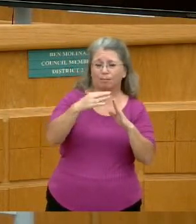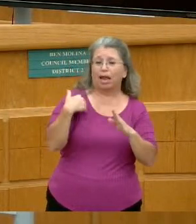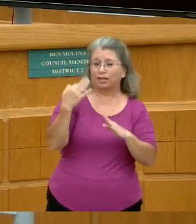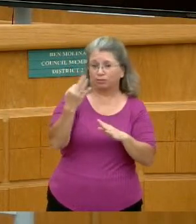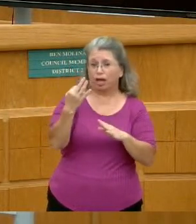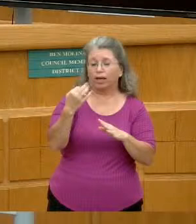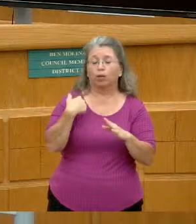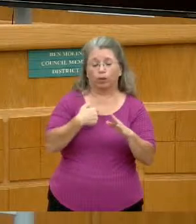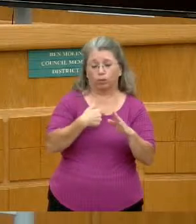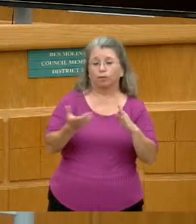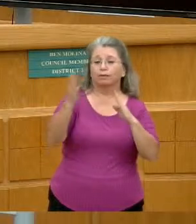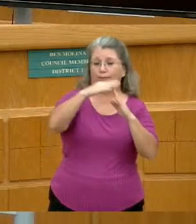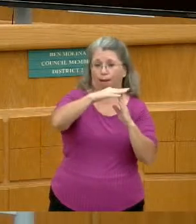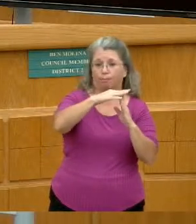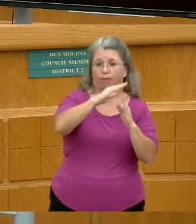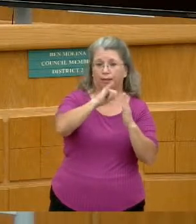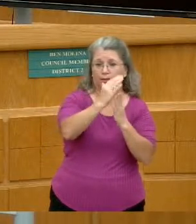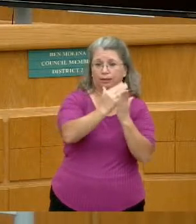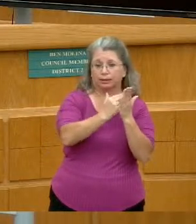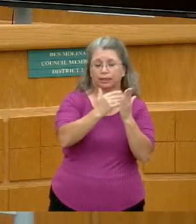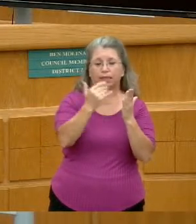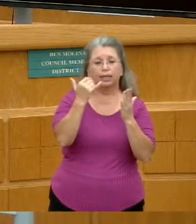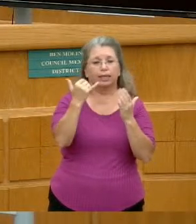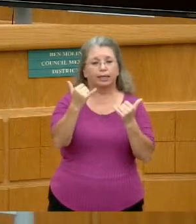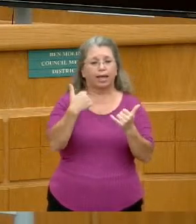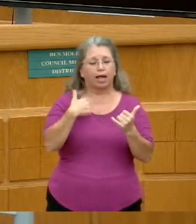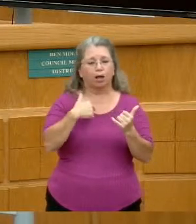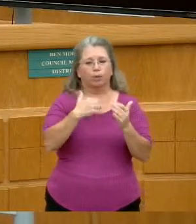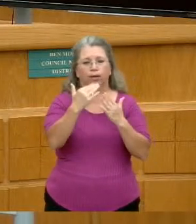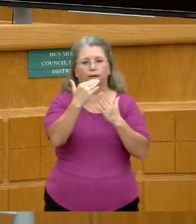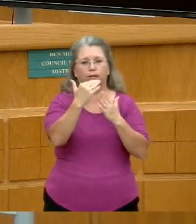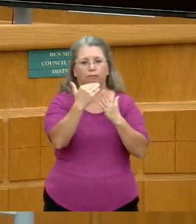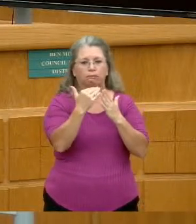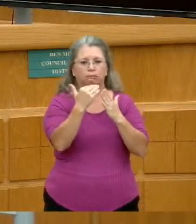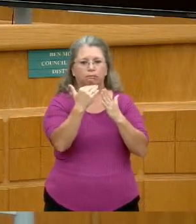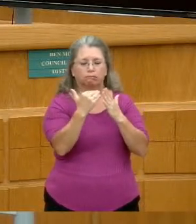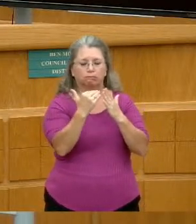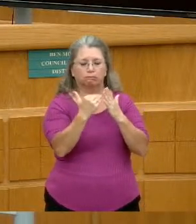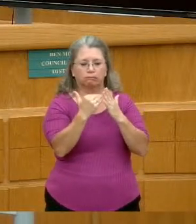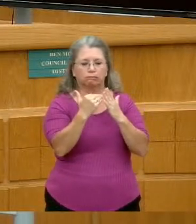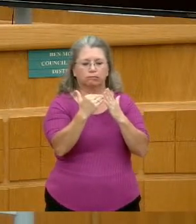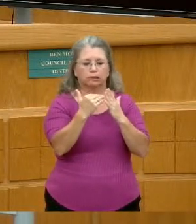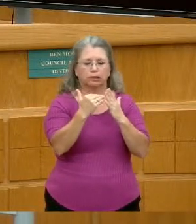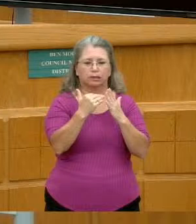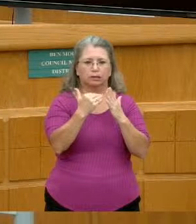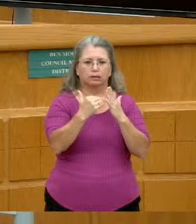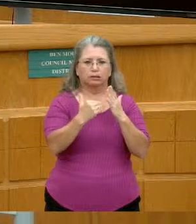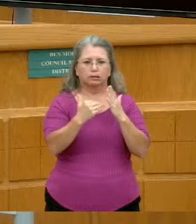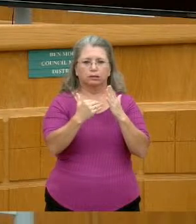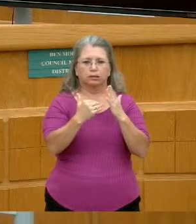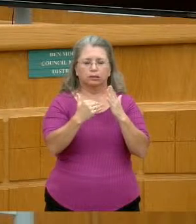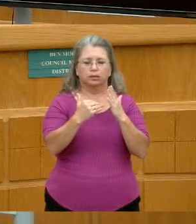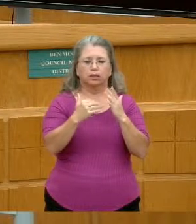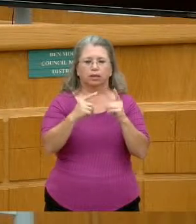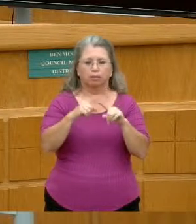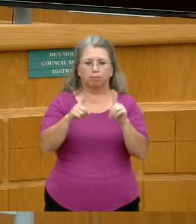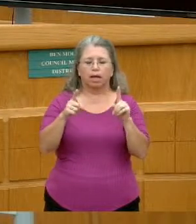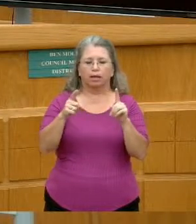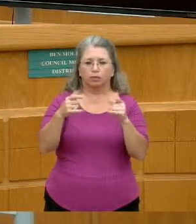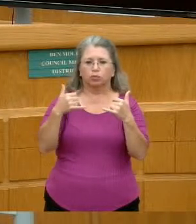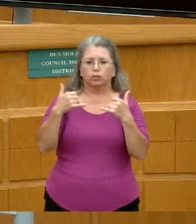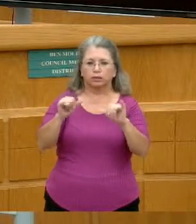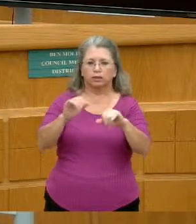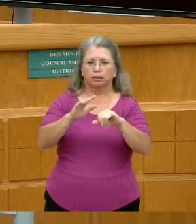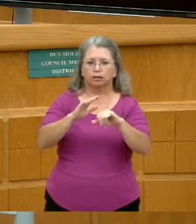were at the top of this list. Now we're getting down closer to zero, which is good, but we're still on